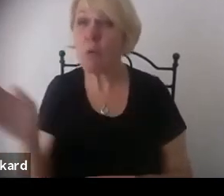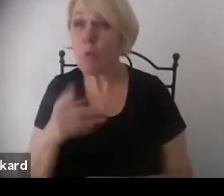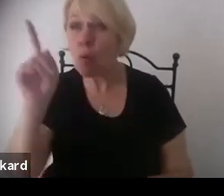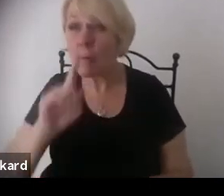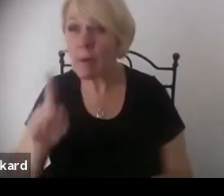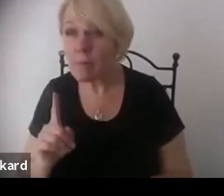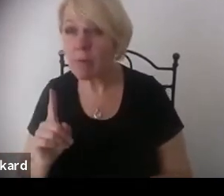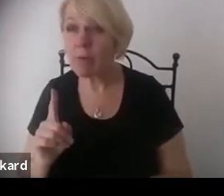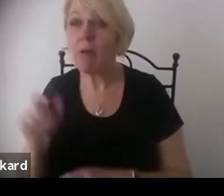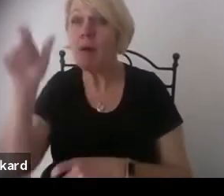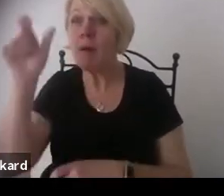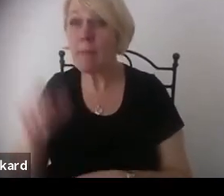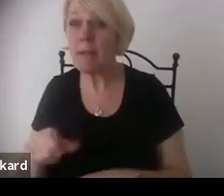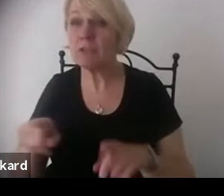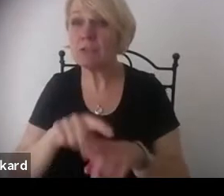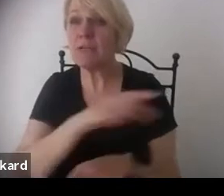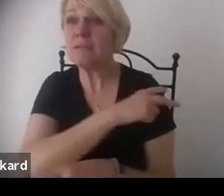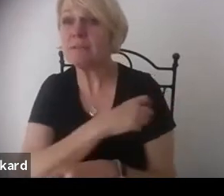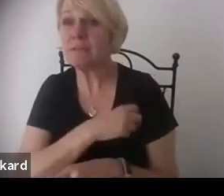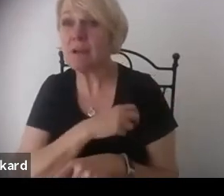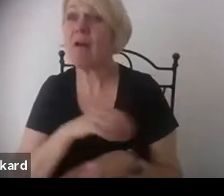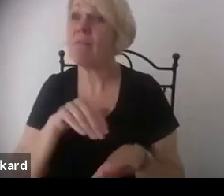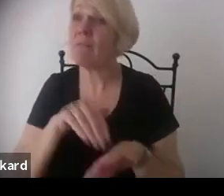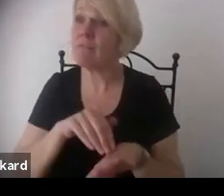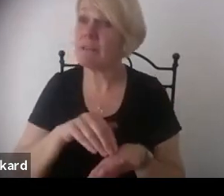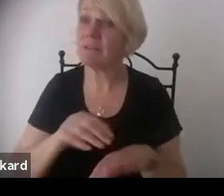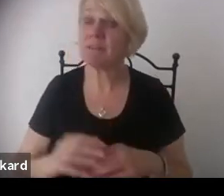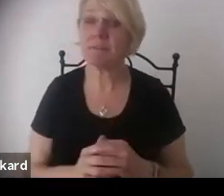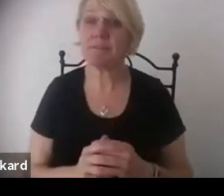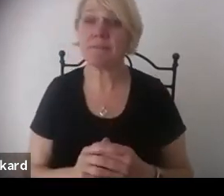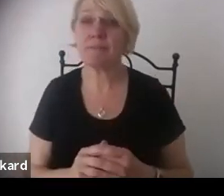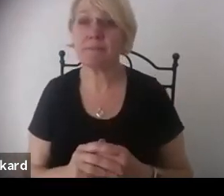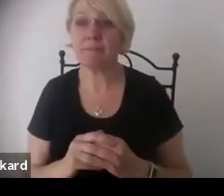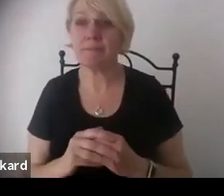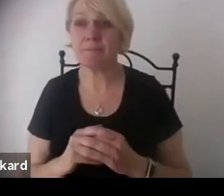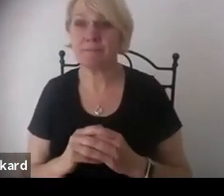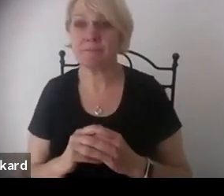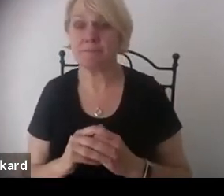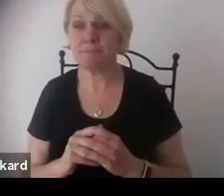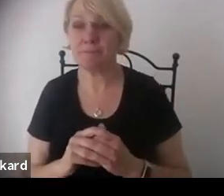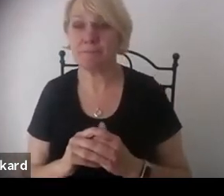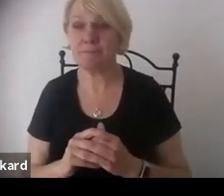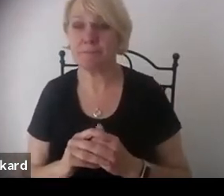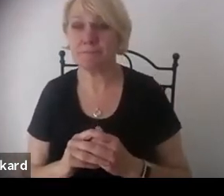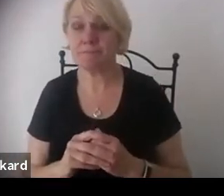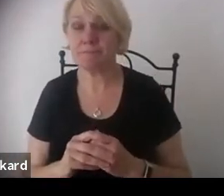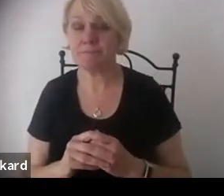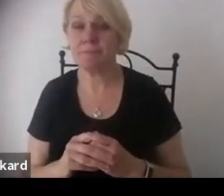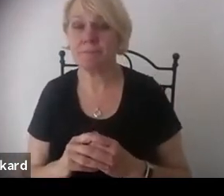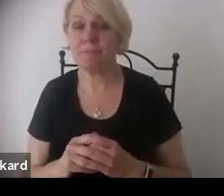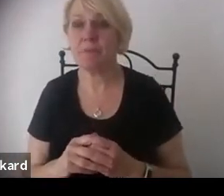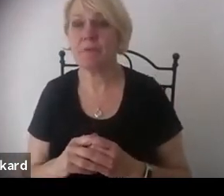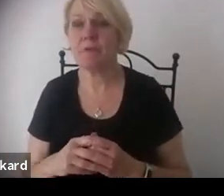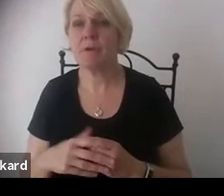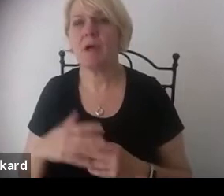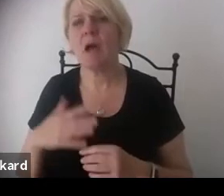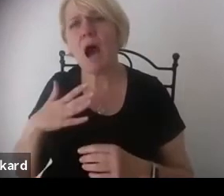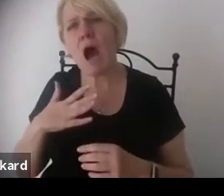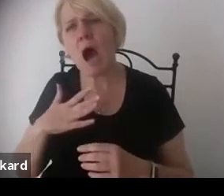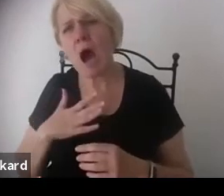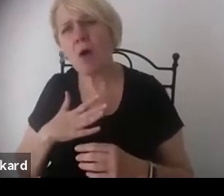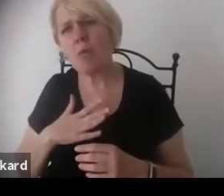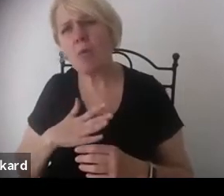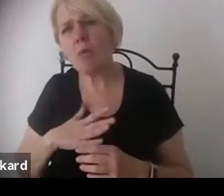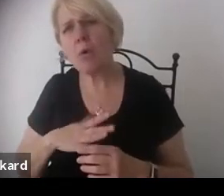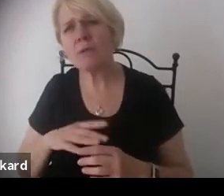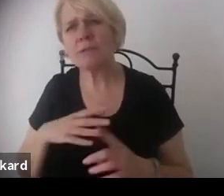So without further ado, thank you for that. That was really helpful. I wanted to just flag about another option for those of you who may be unfamiliar with